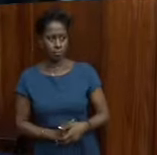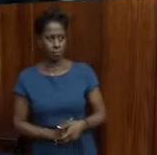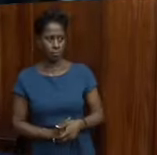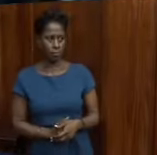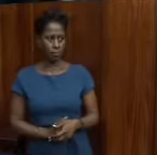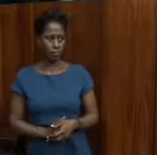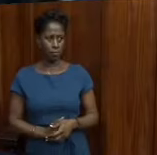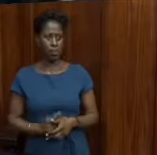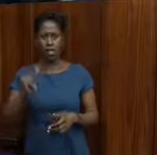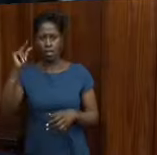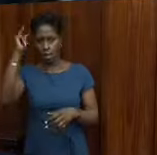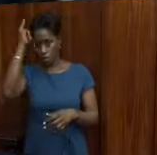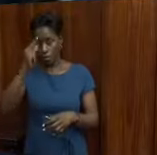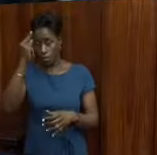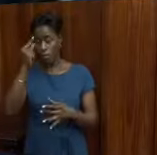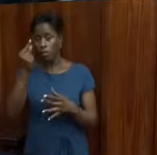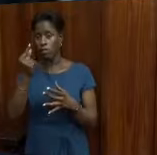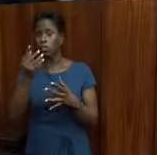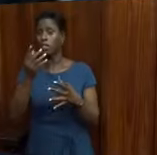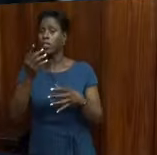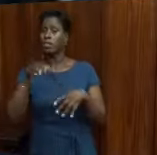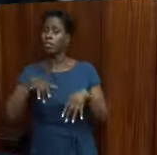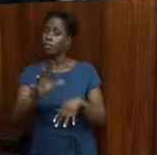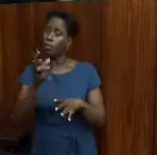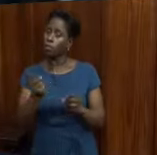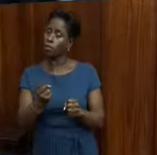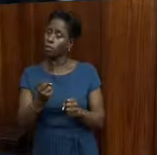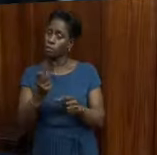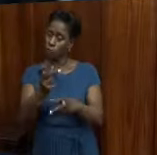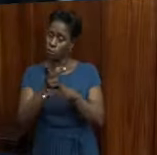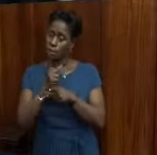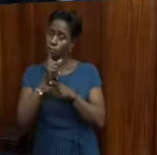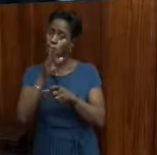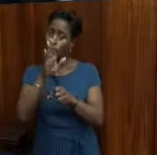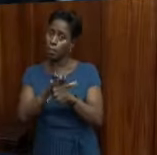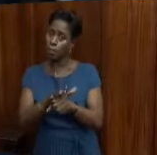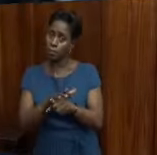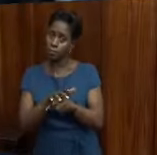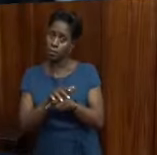Government still intends to honor the removal of the additional